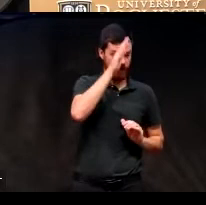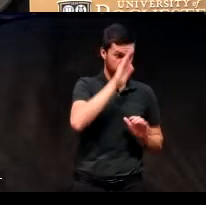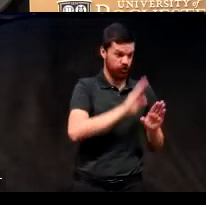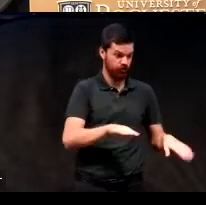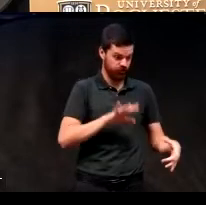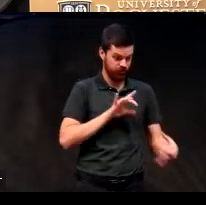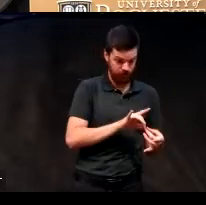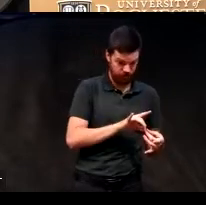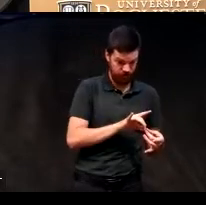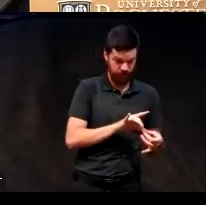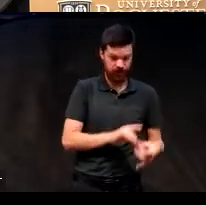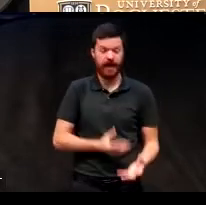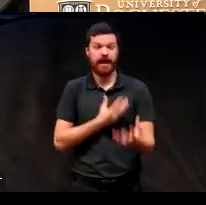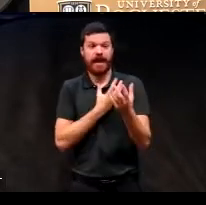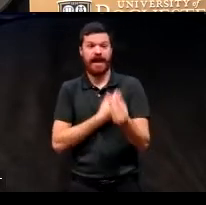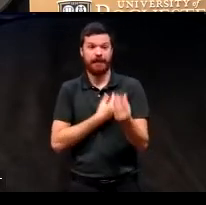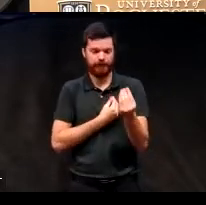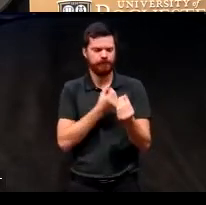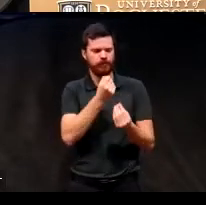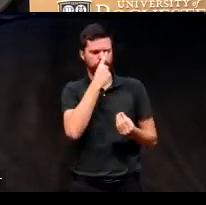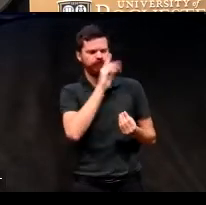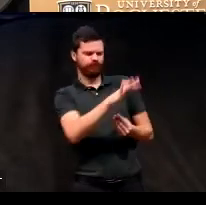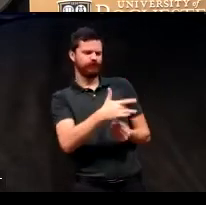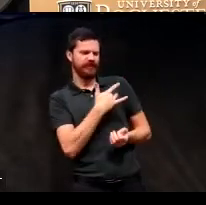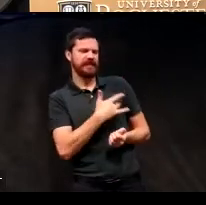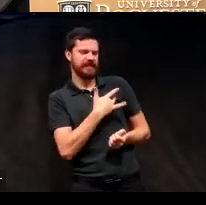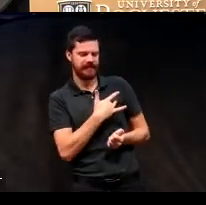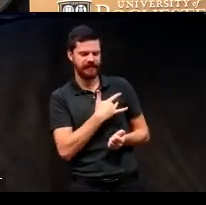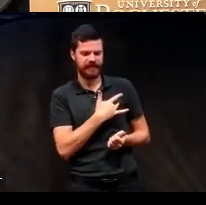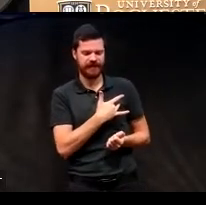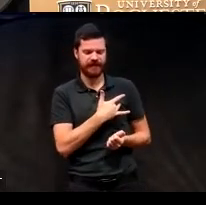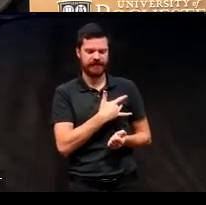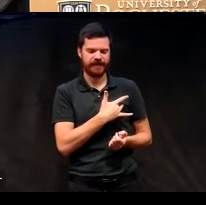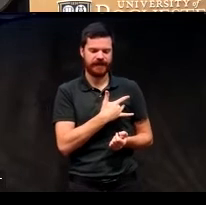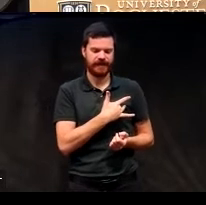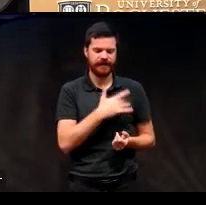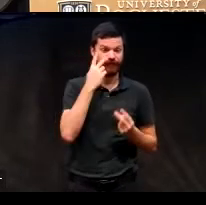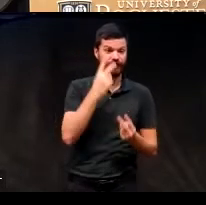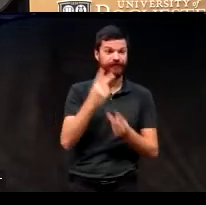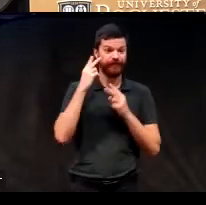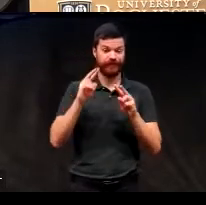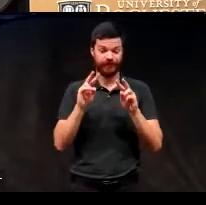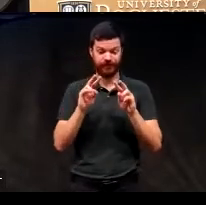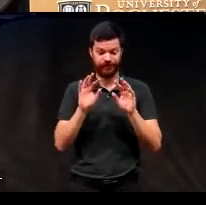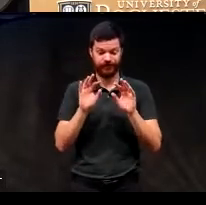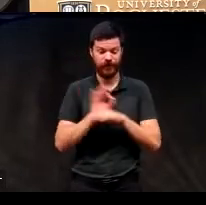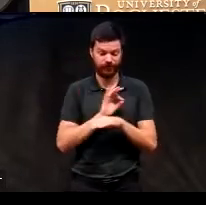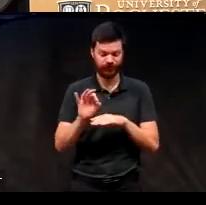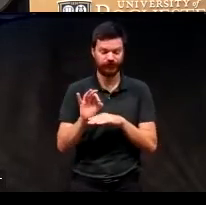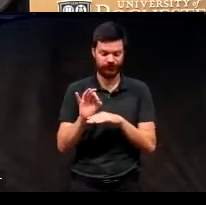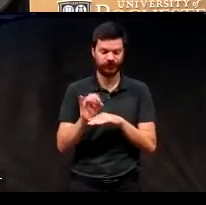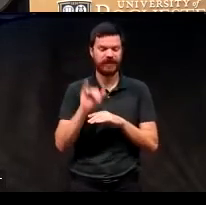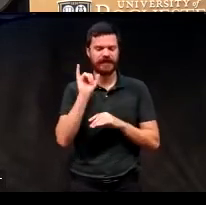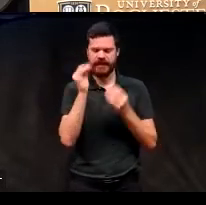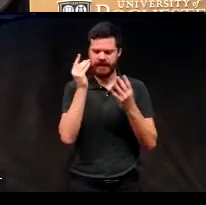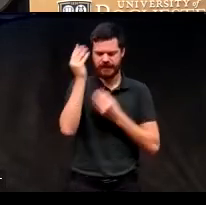bond. Empathy, where you understand another's feeling. Reflective functioning, which is the ability to